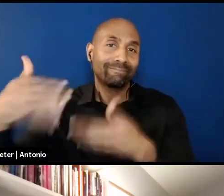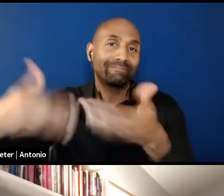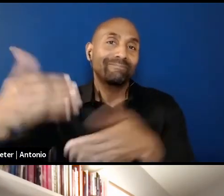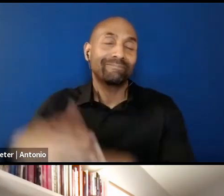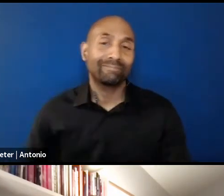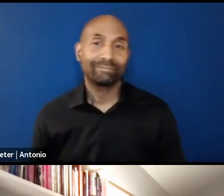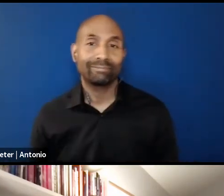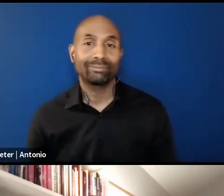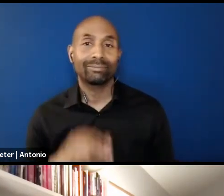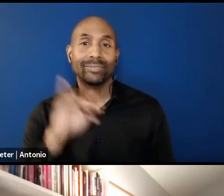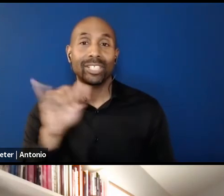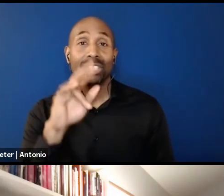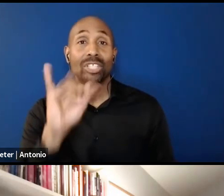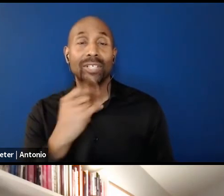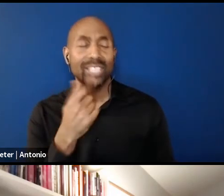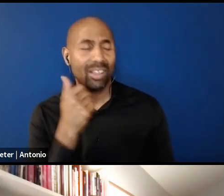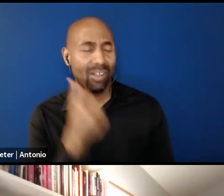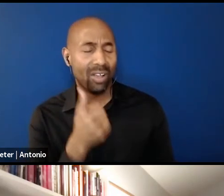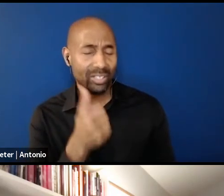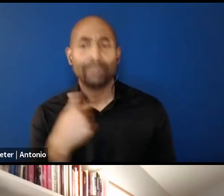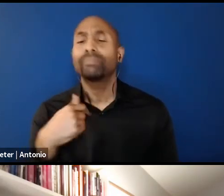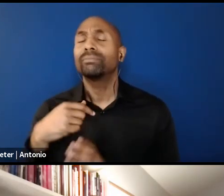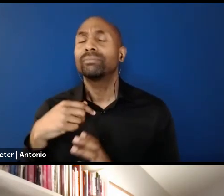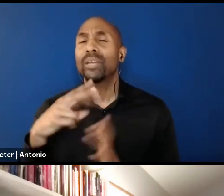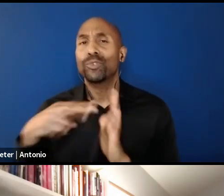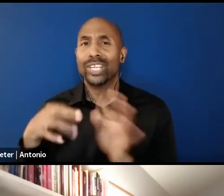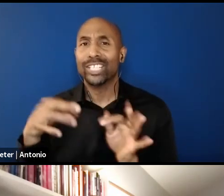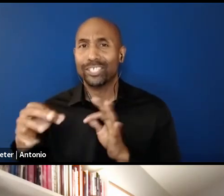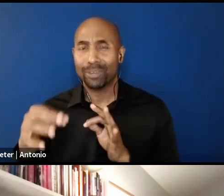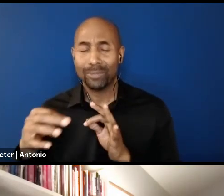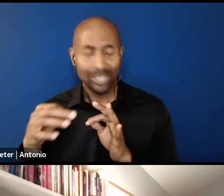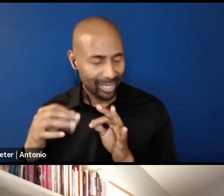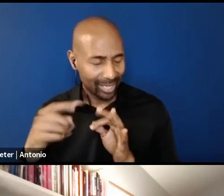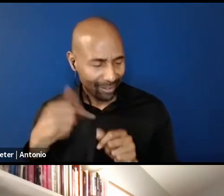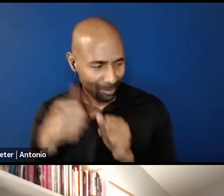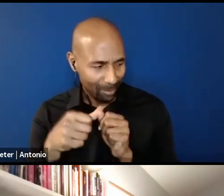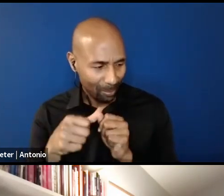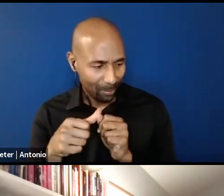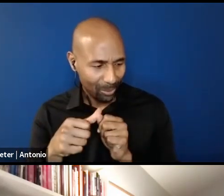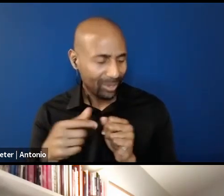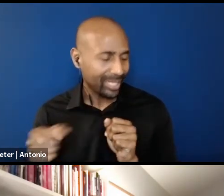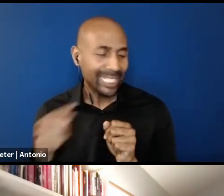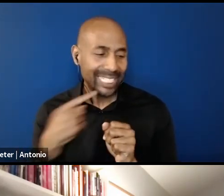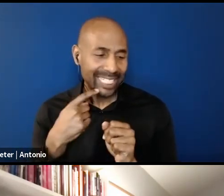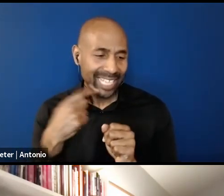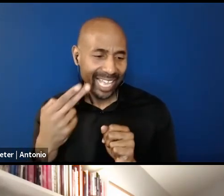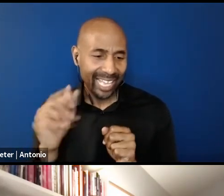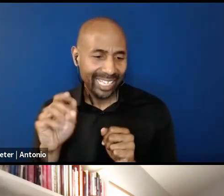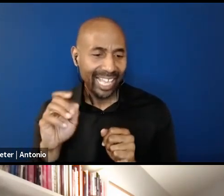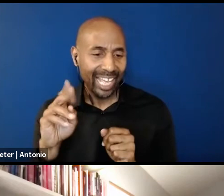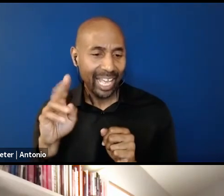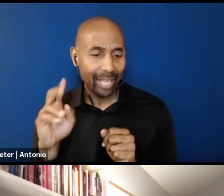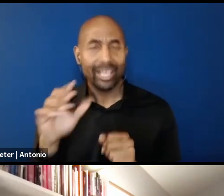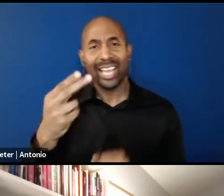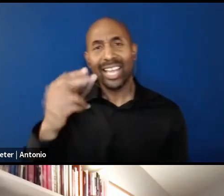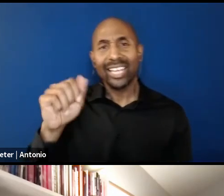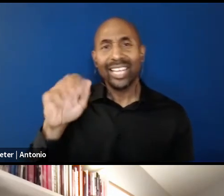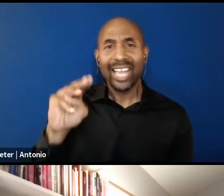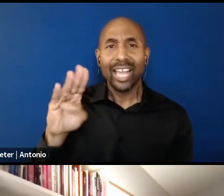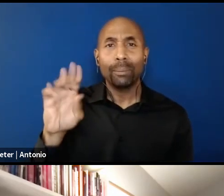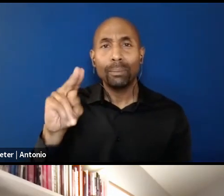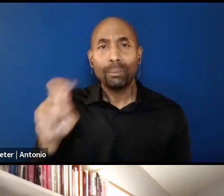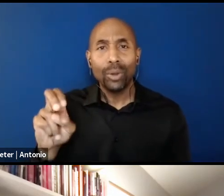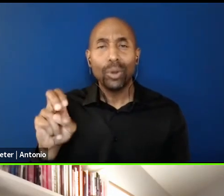Awesome. Yeah, in the description, I remember reading something about how Hambone was kind of like a means of mapping for you in some ways as